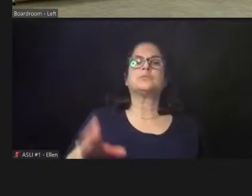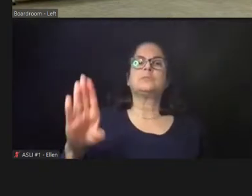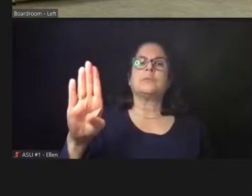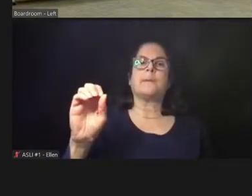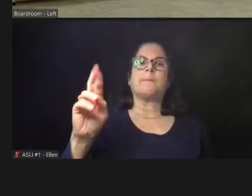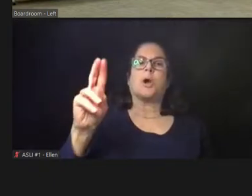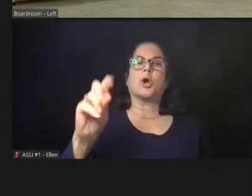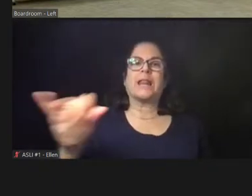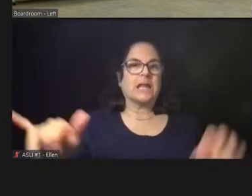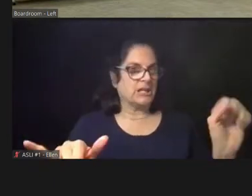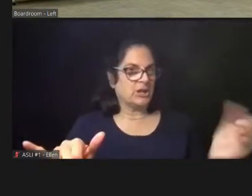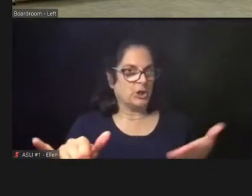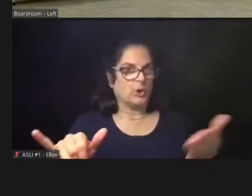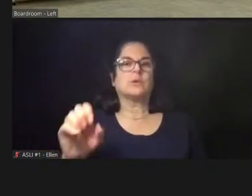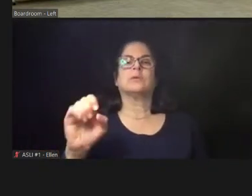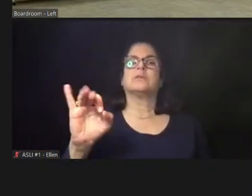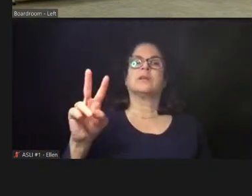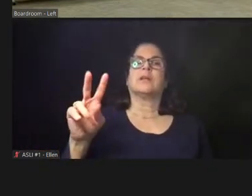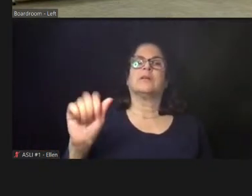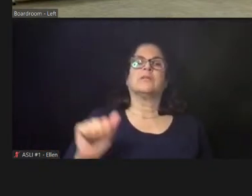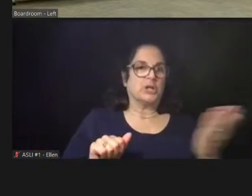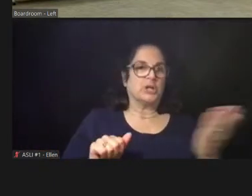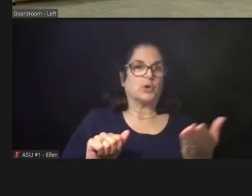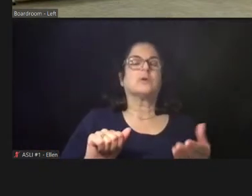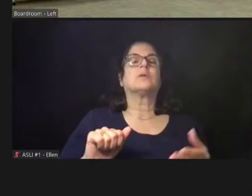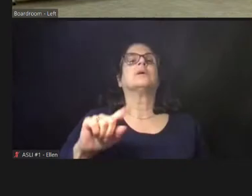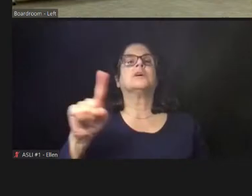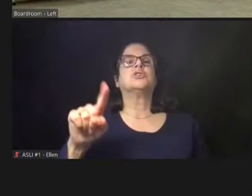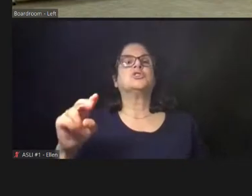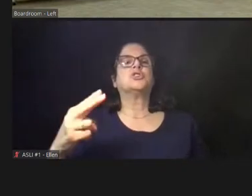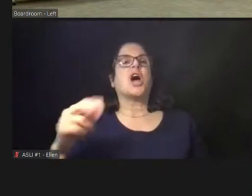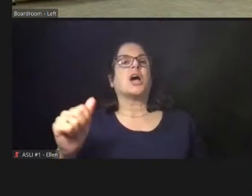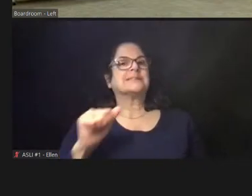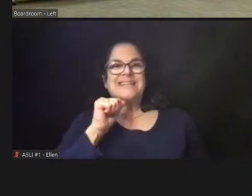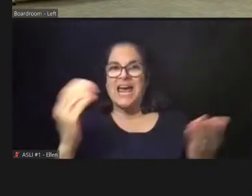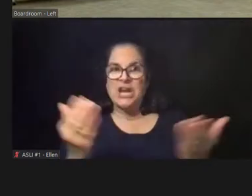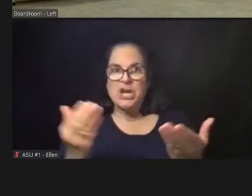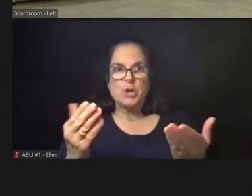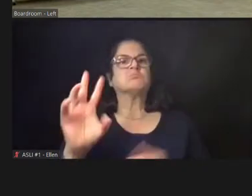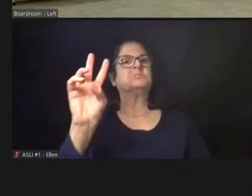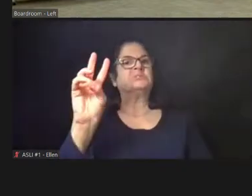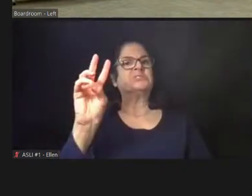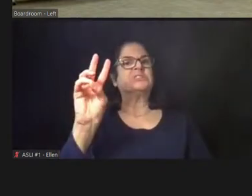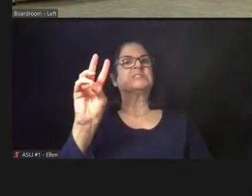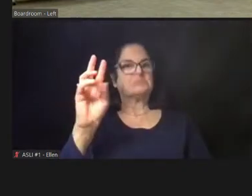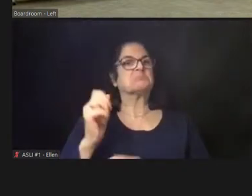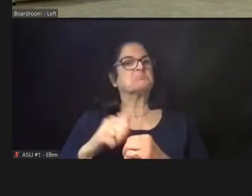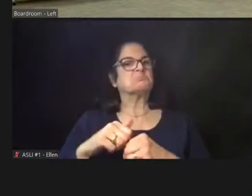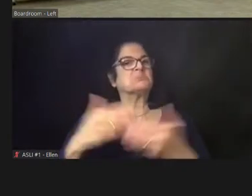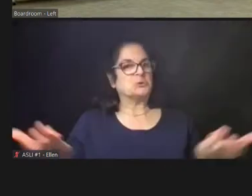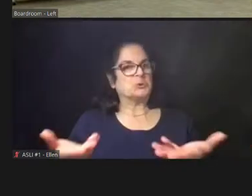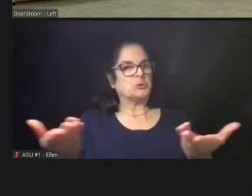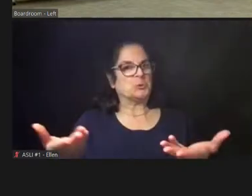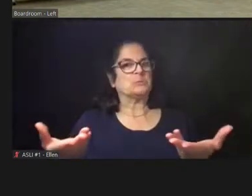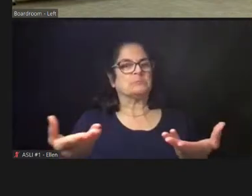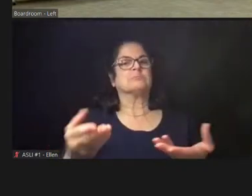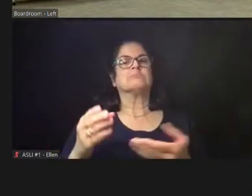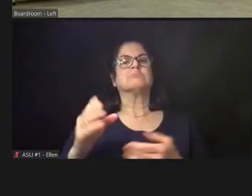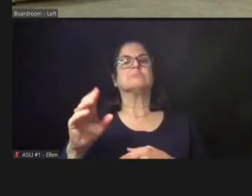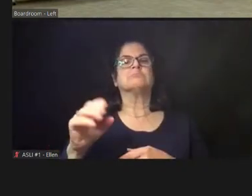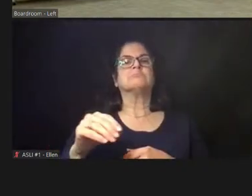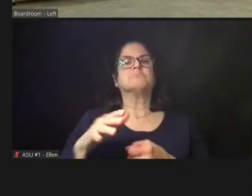Director Silva. Here. Director Zhao will not be here today. We have a quorum with six members of the committee present. May I proceed?